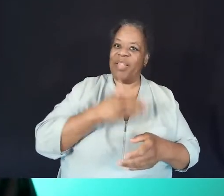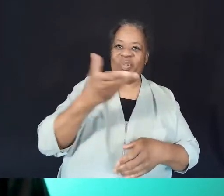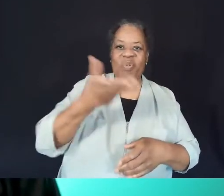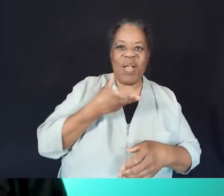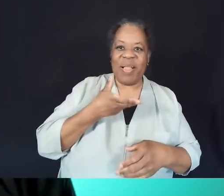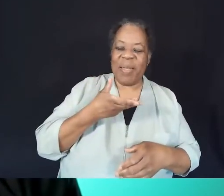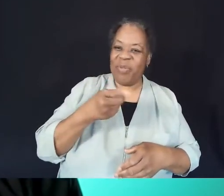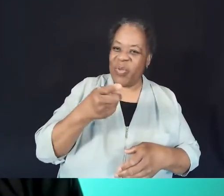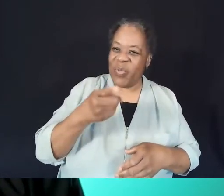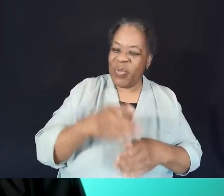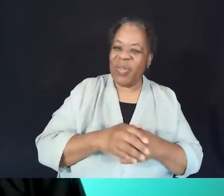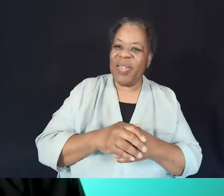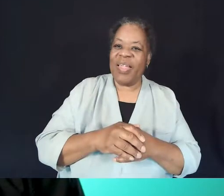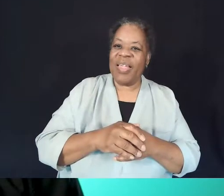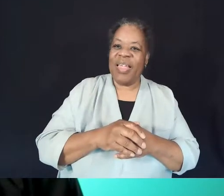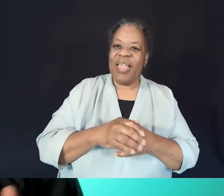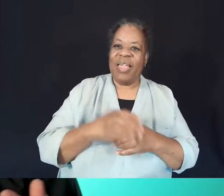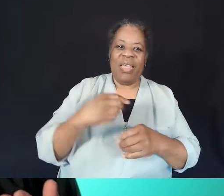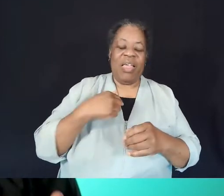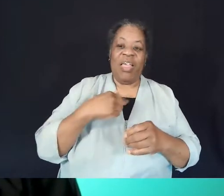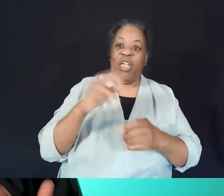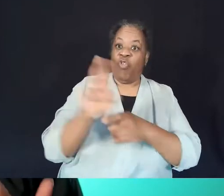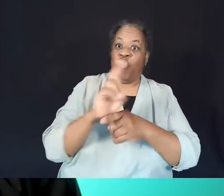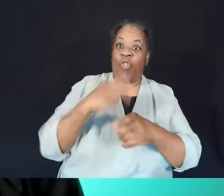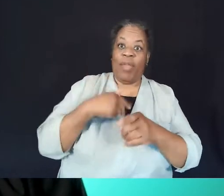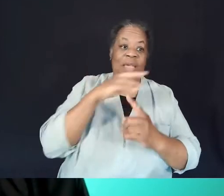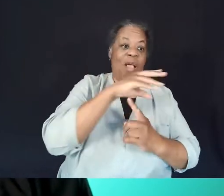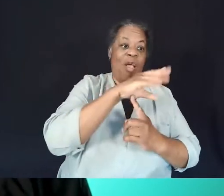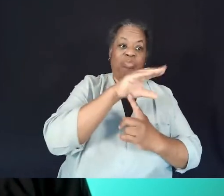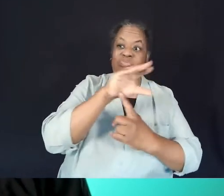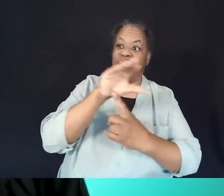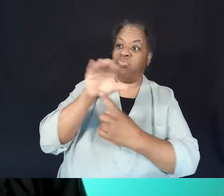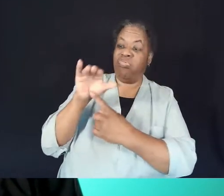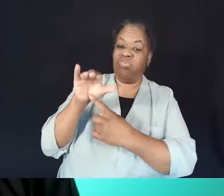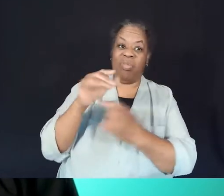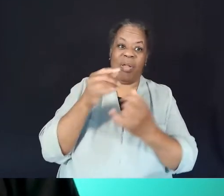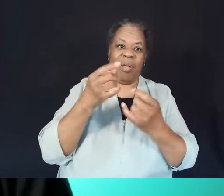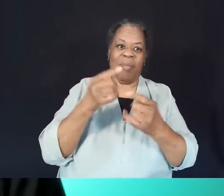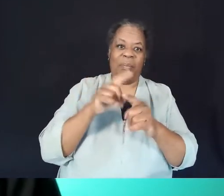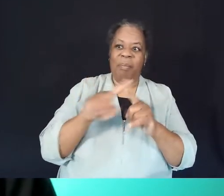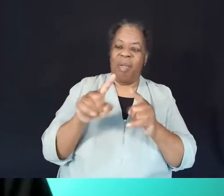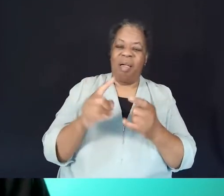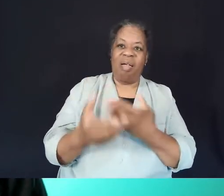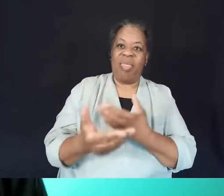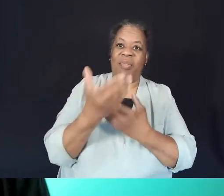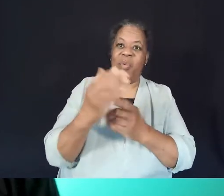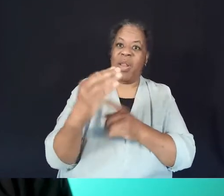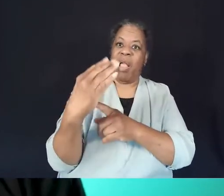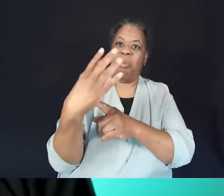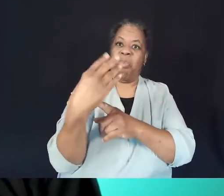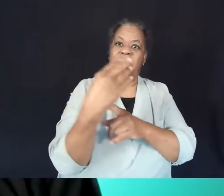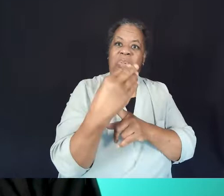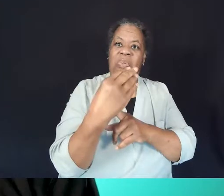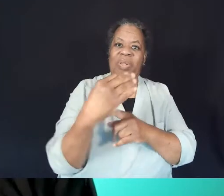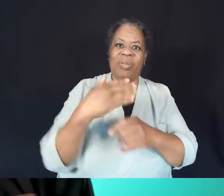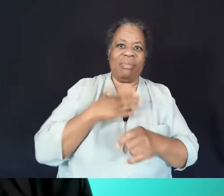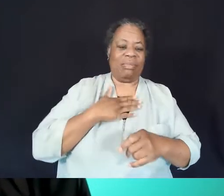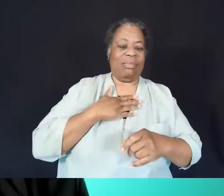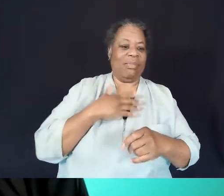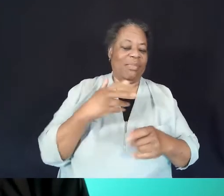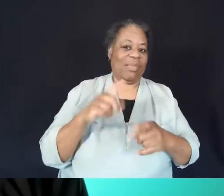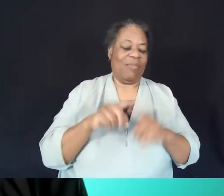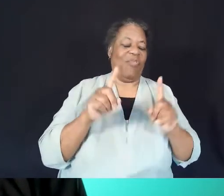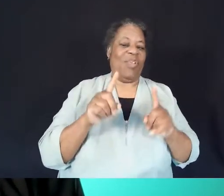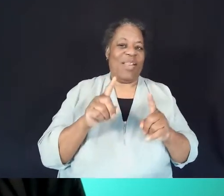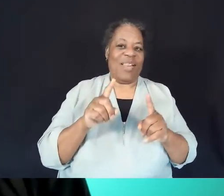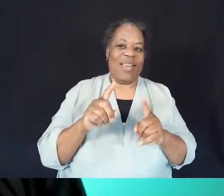though, I don't think I've been on this side of the camera since about 2010, so it's been a while. If you're new here, or even new-ish,